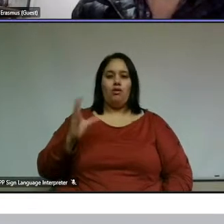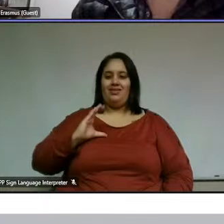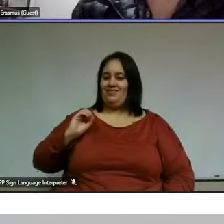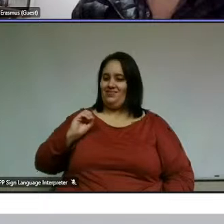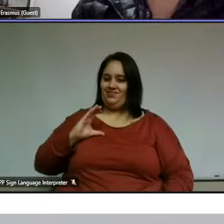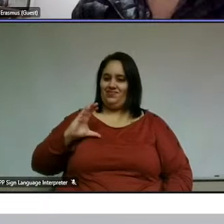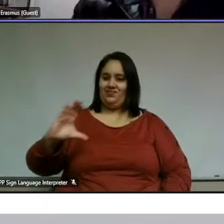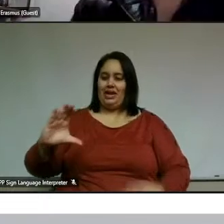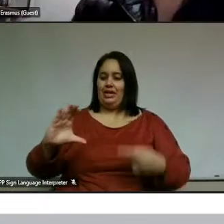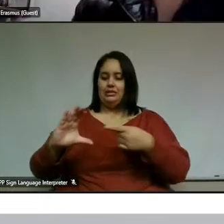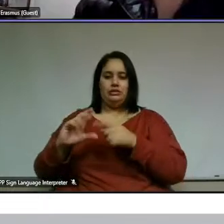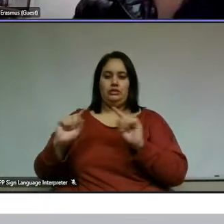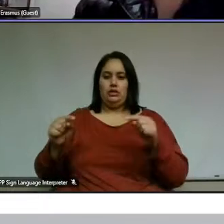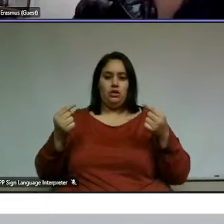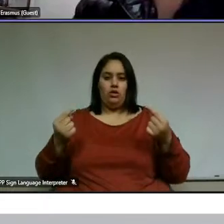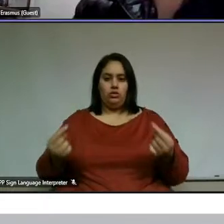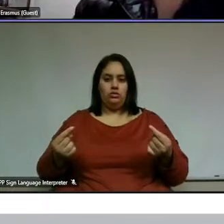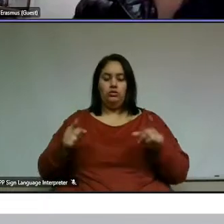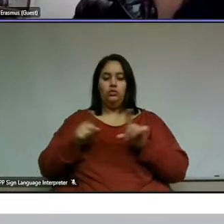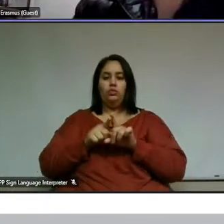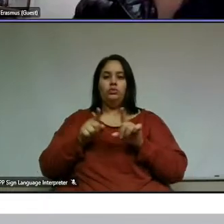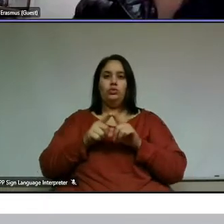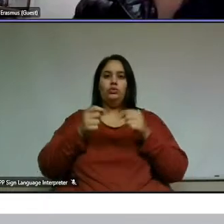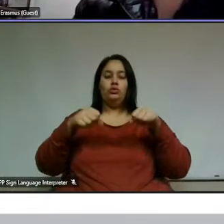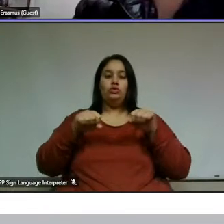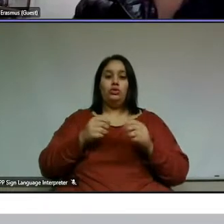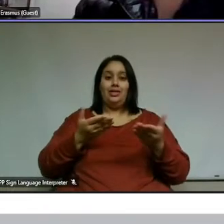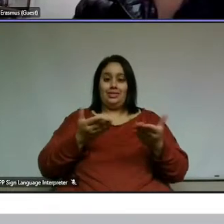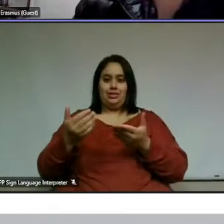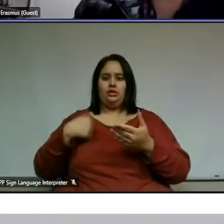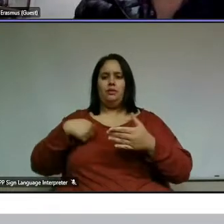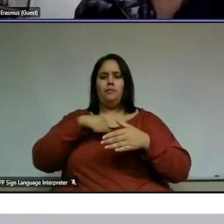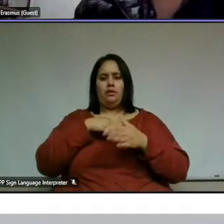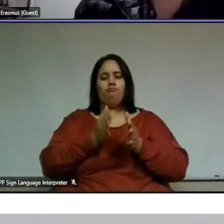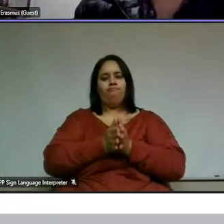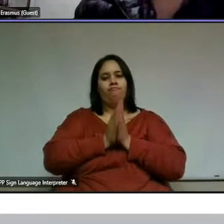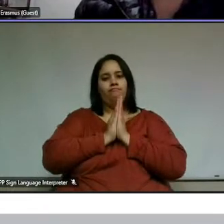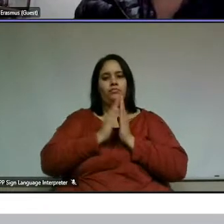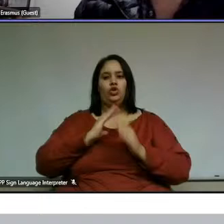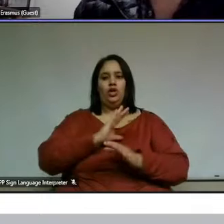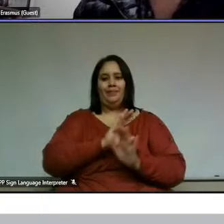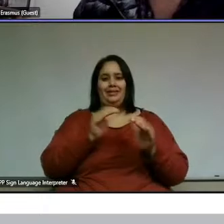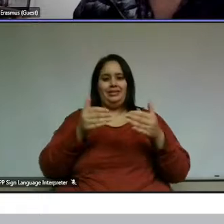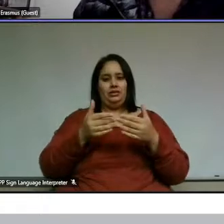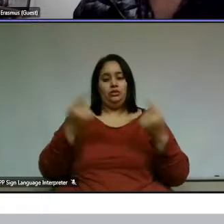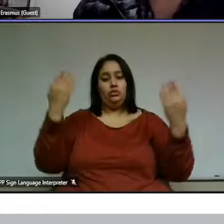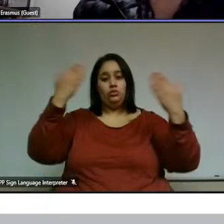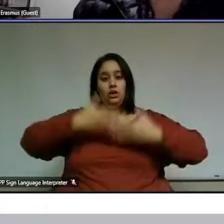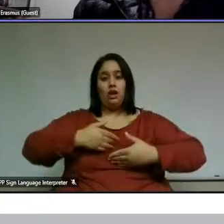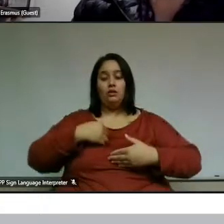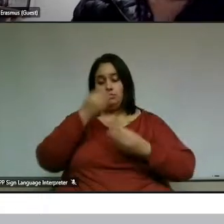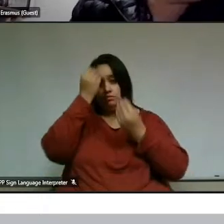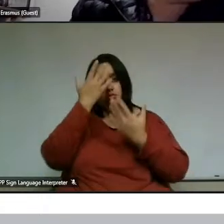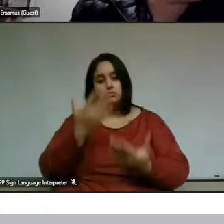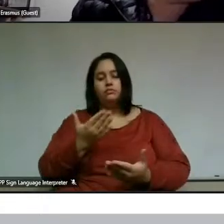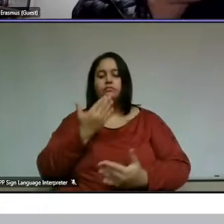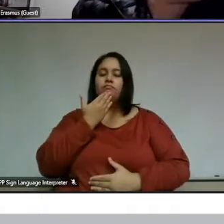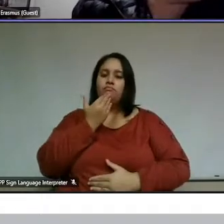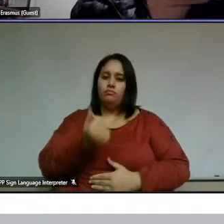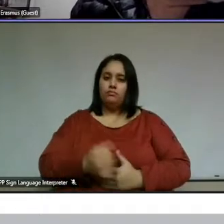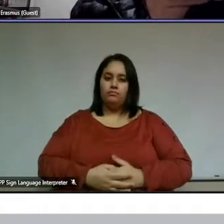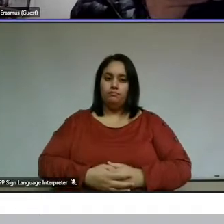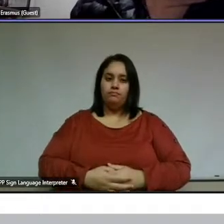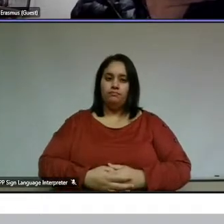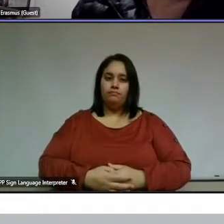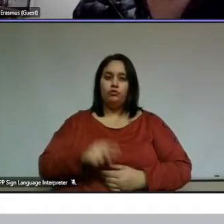this. And Chair, this is my plea to this committee tonight, to say